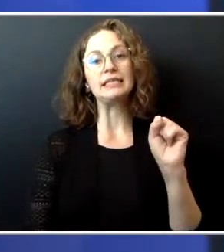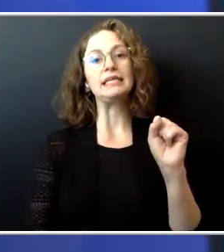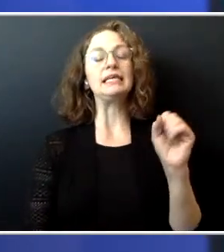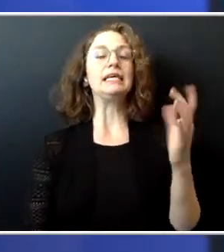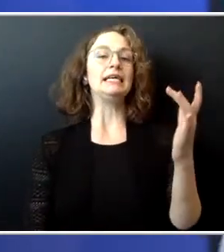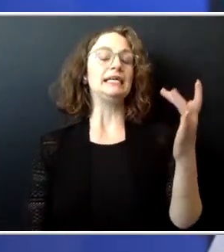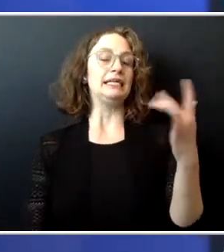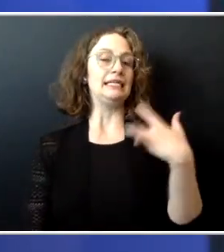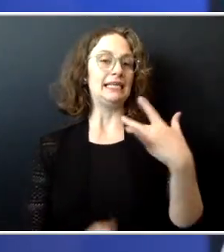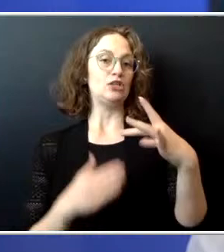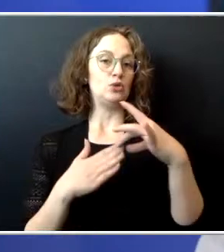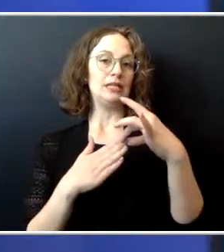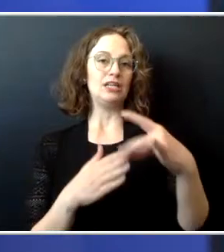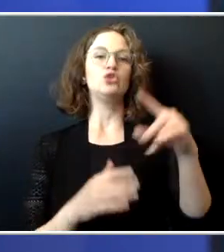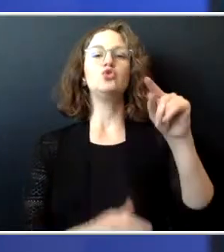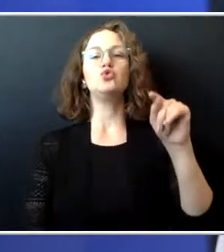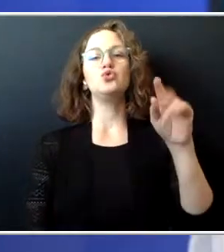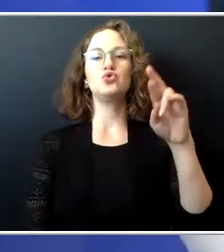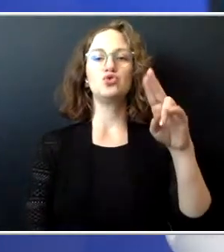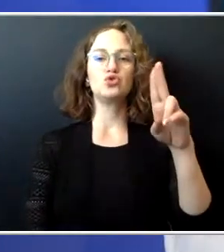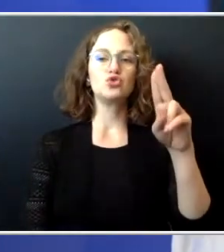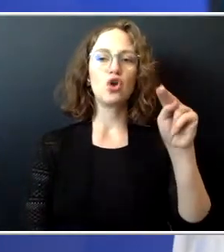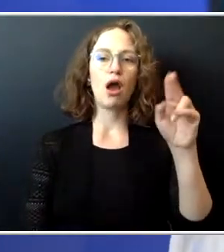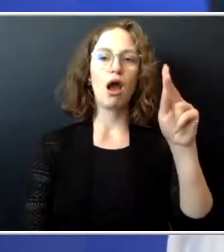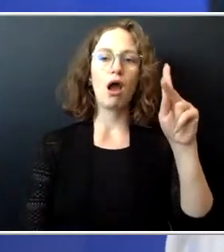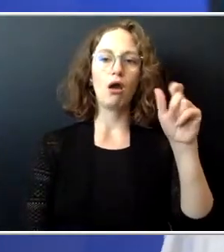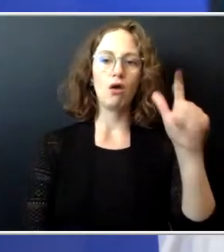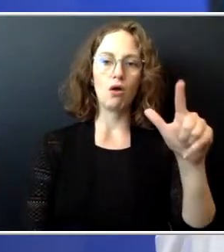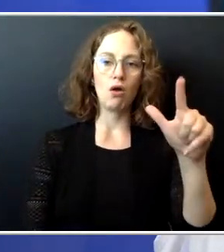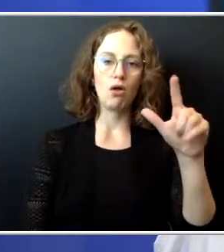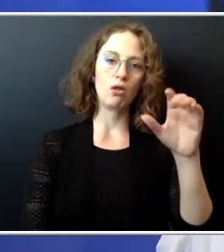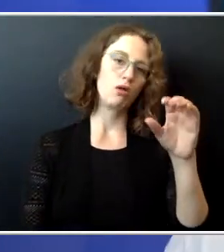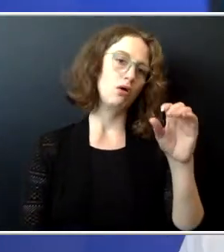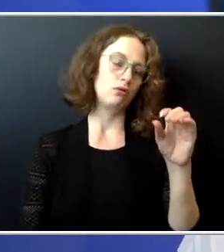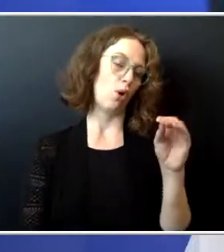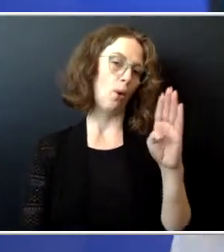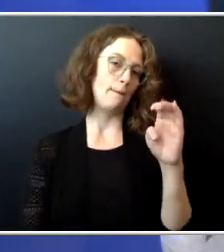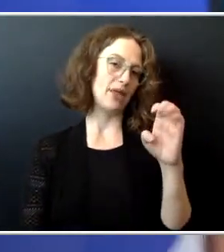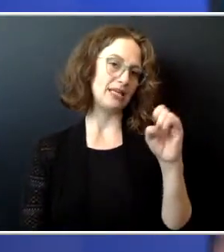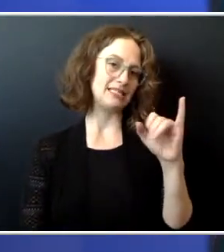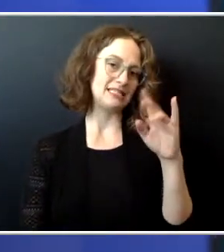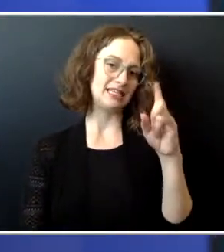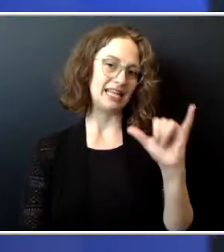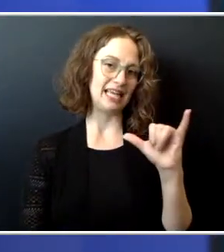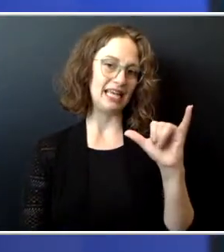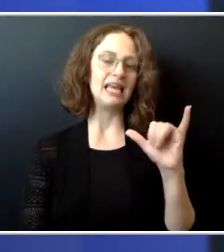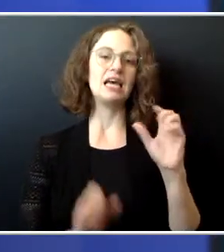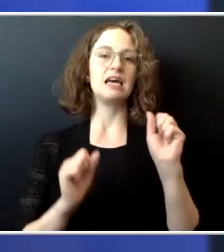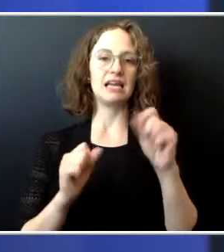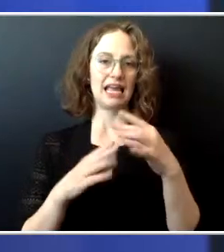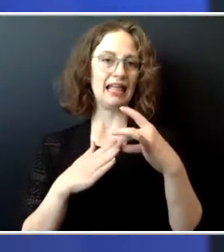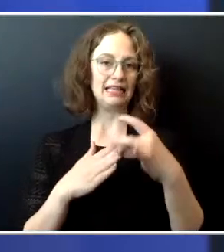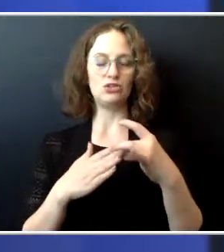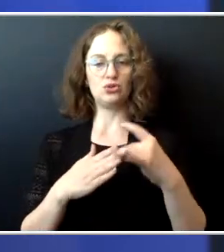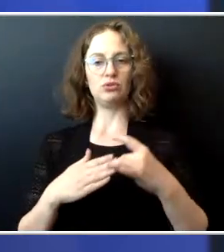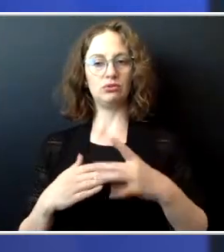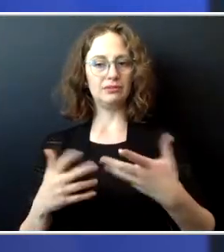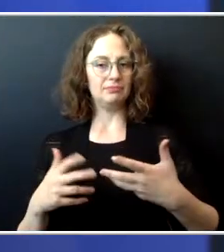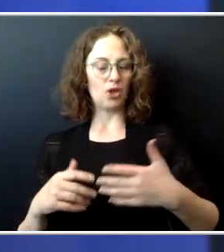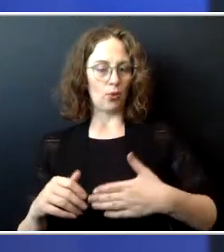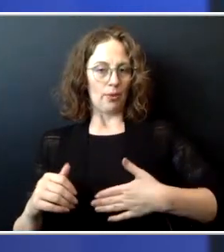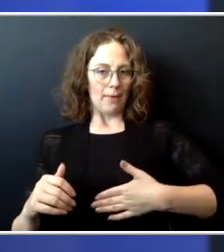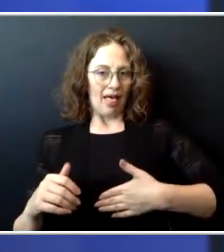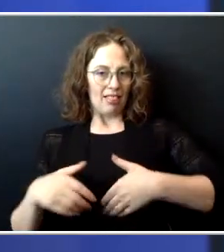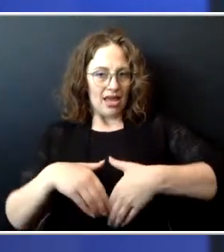So meaning your belly, they can have something called a buffalo hump in your neck. So all in the trunk, and in fact you